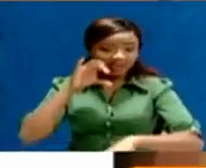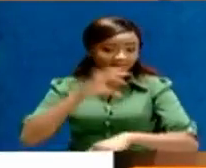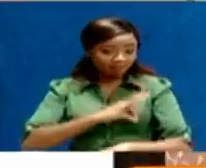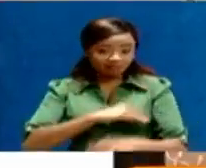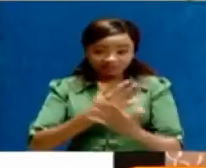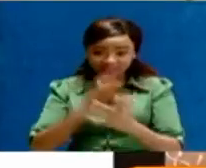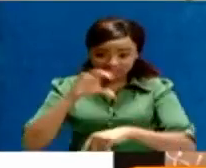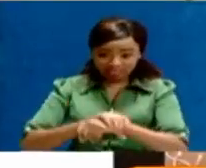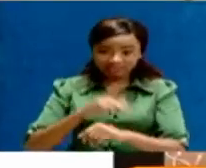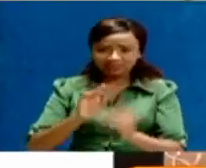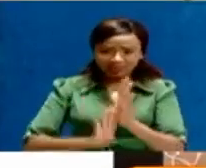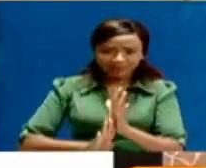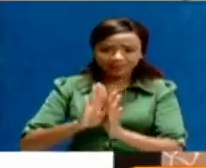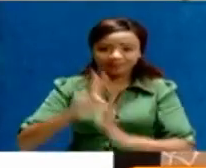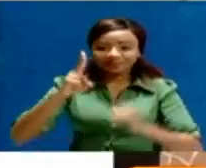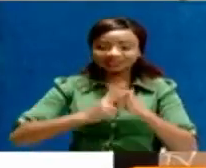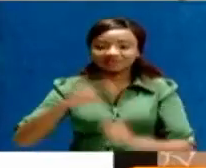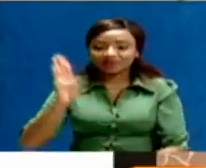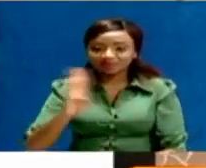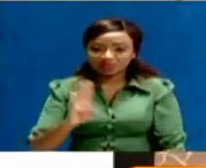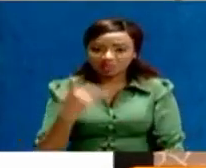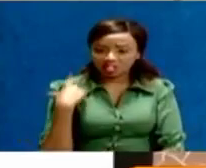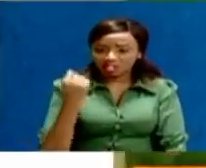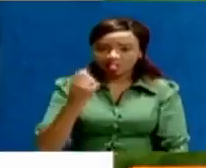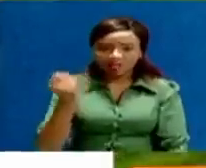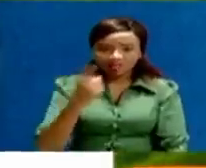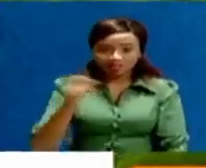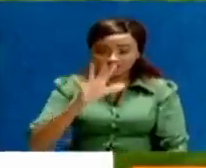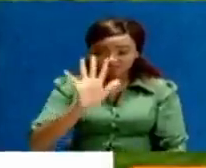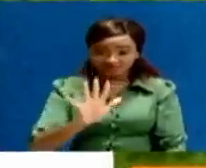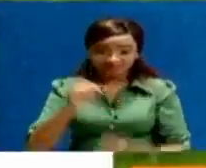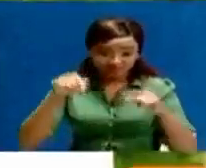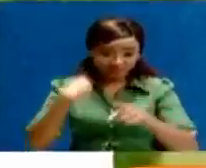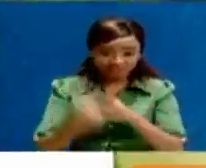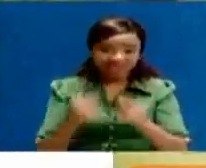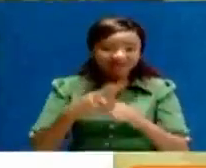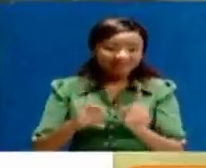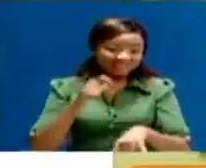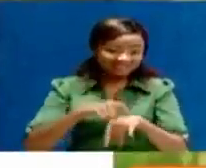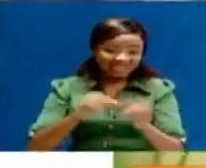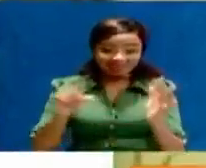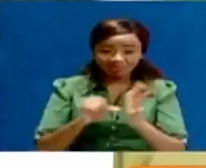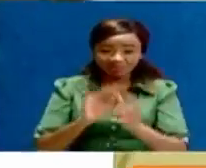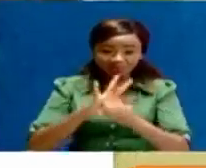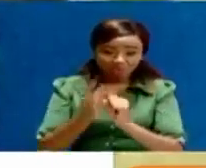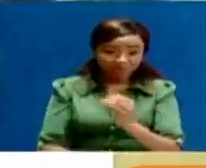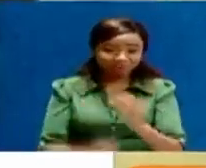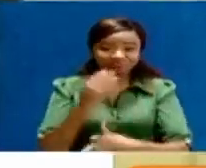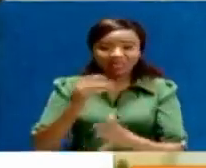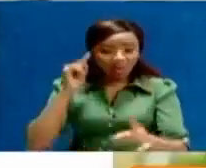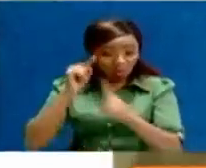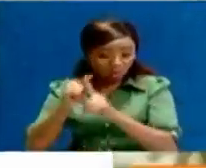horticultural exports grew by 7 billion shillings in the first 5 months of the year, defying COVID-19 effects to hit